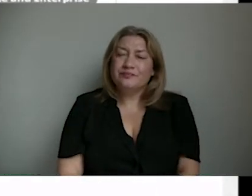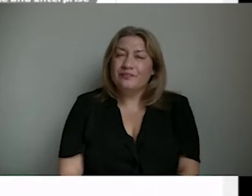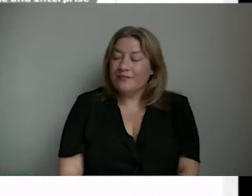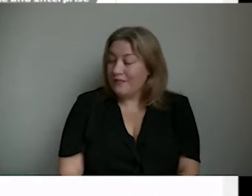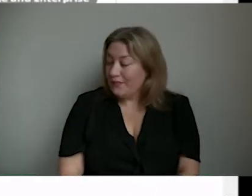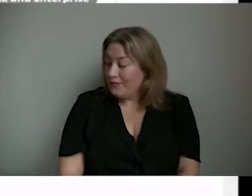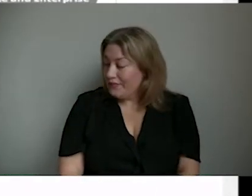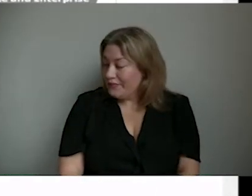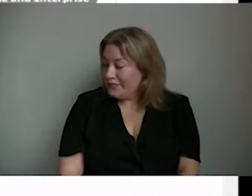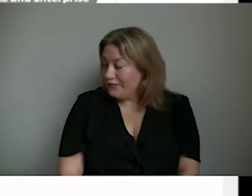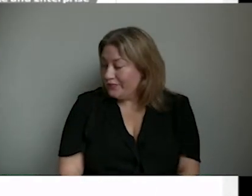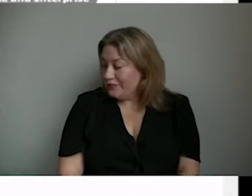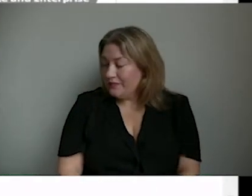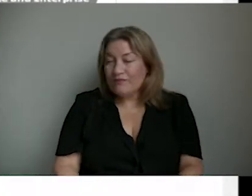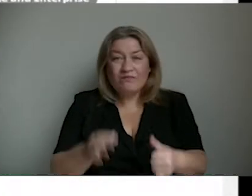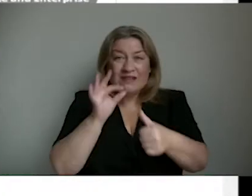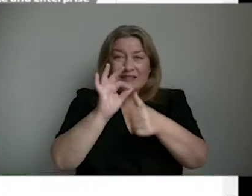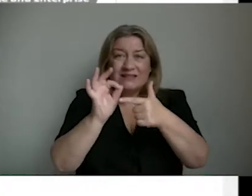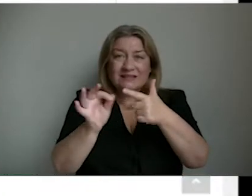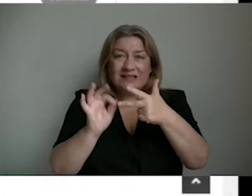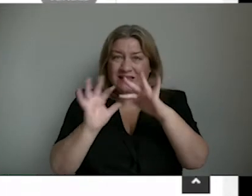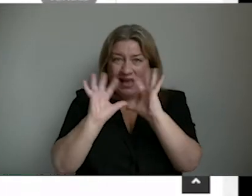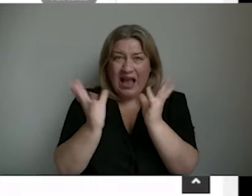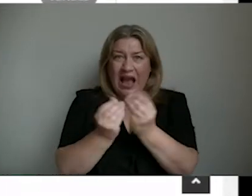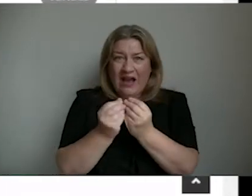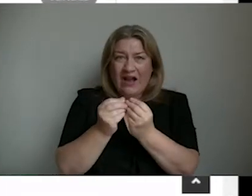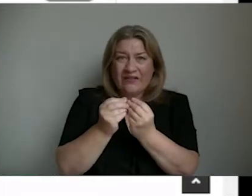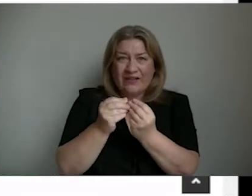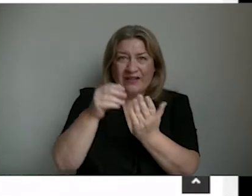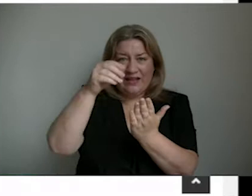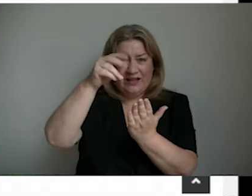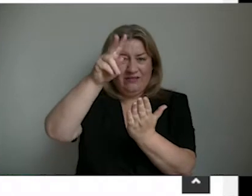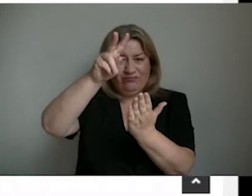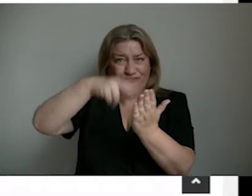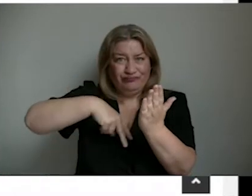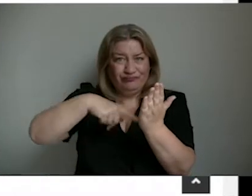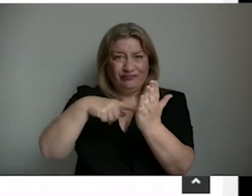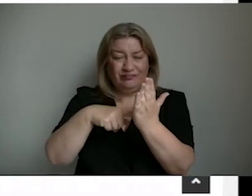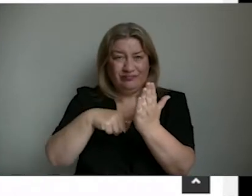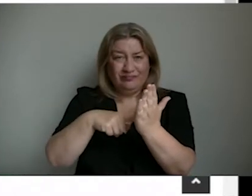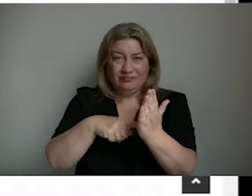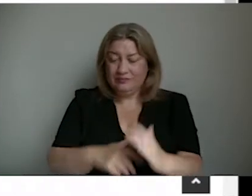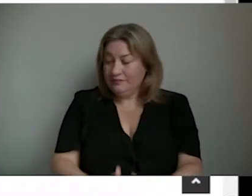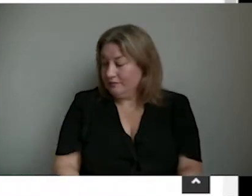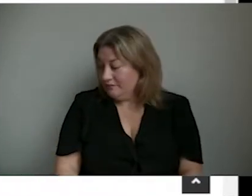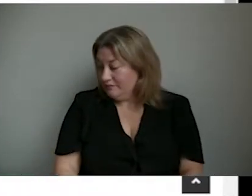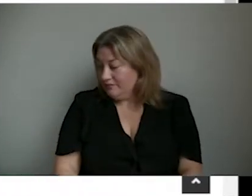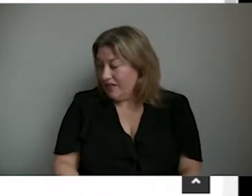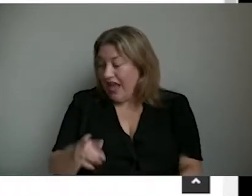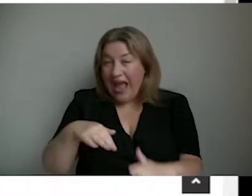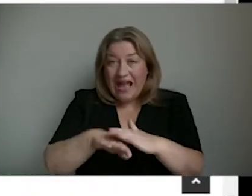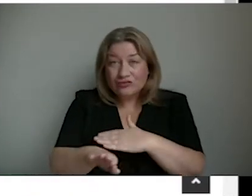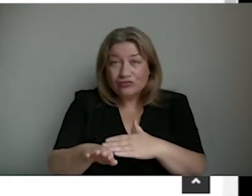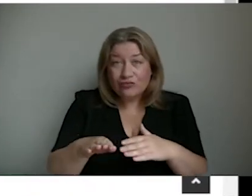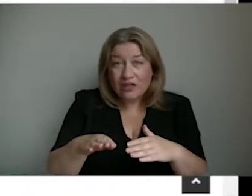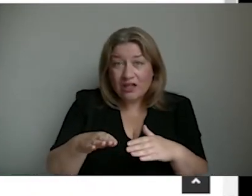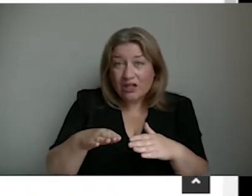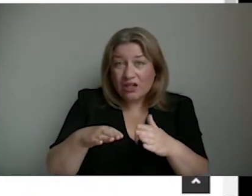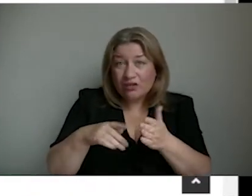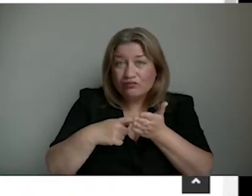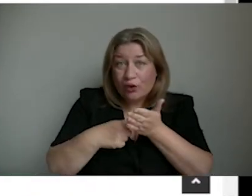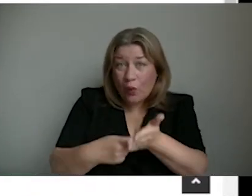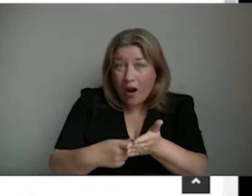you'll be doing on the apprenticeship. So it'll give you all the details, how you apply, the entry